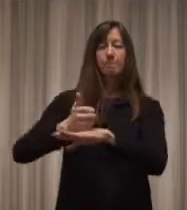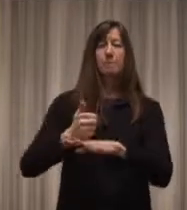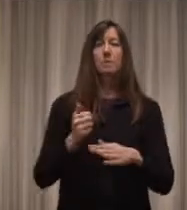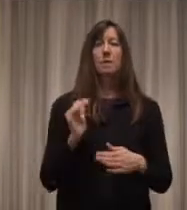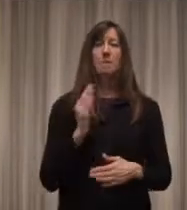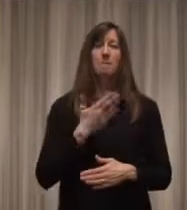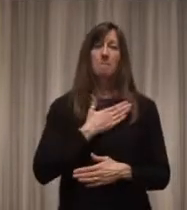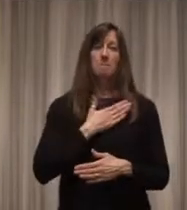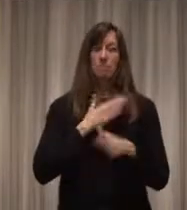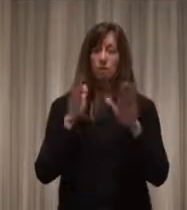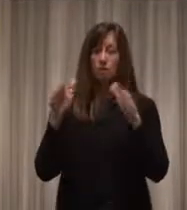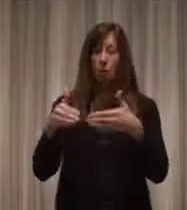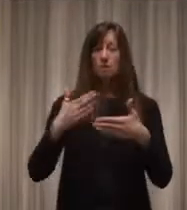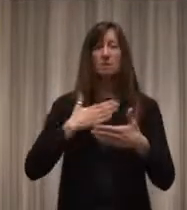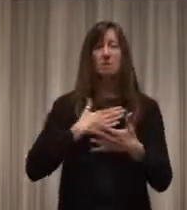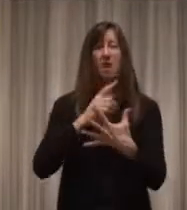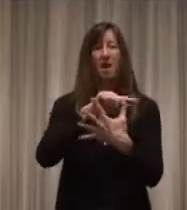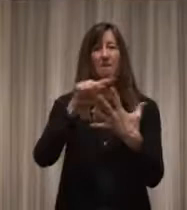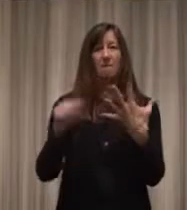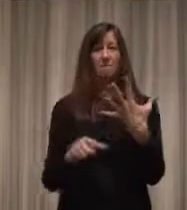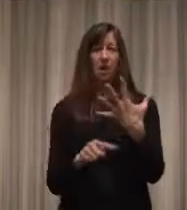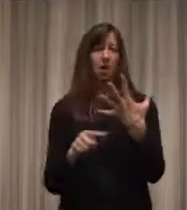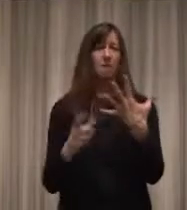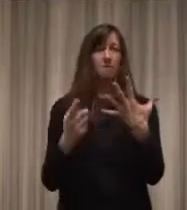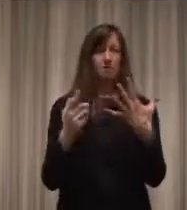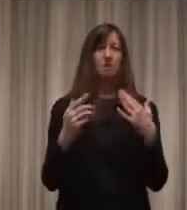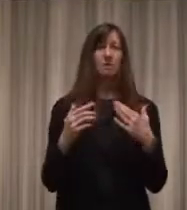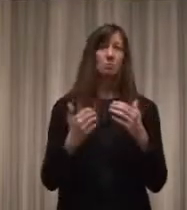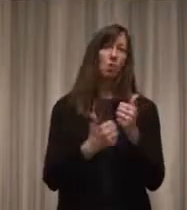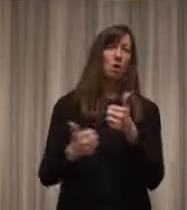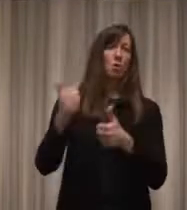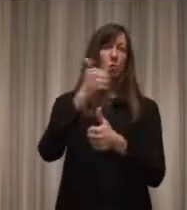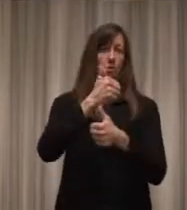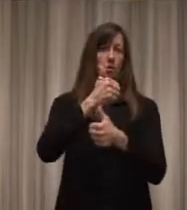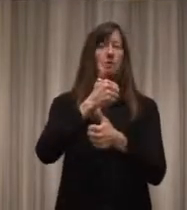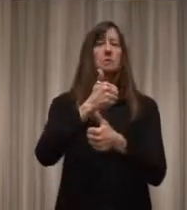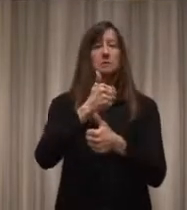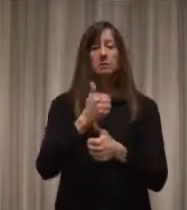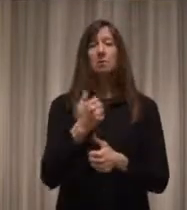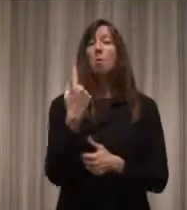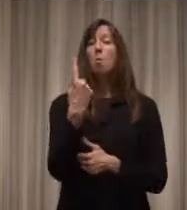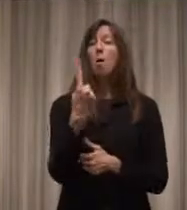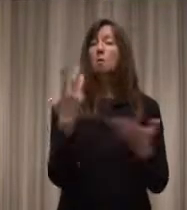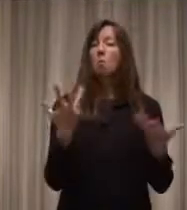is building a justice system and a criminal justice system that is actually